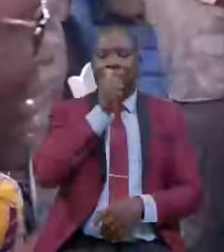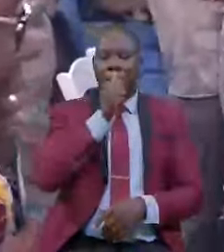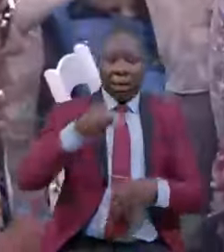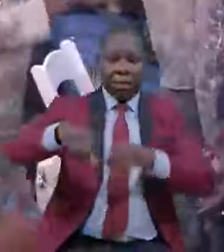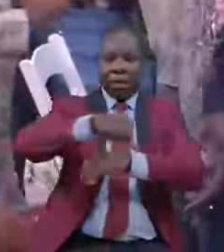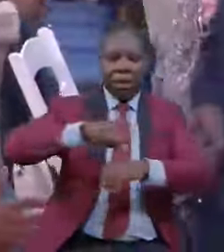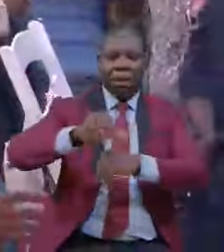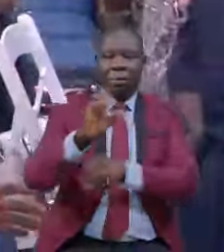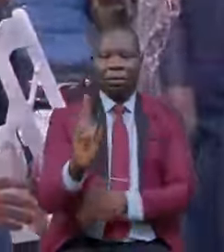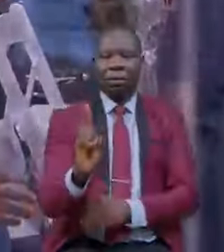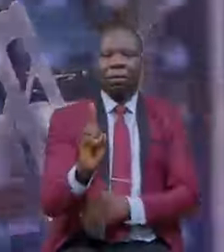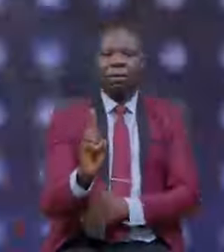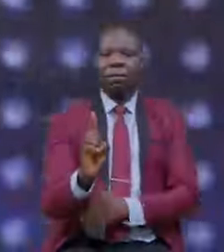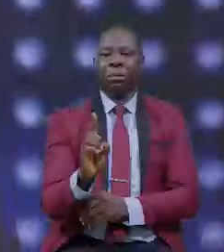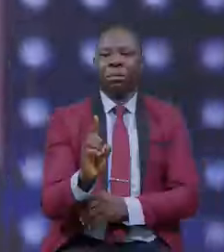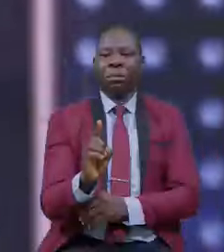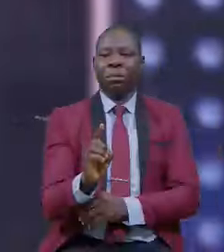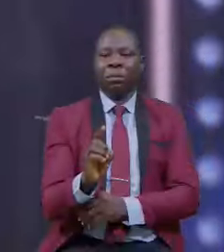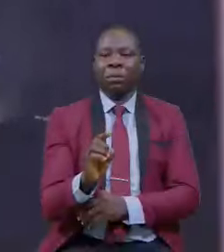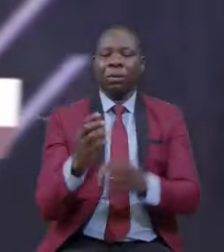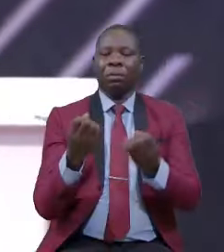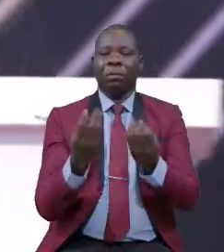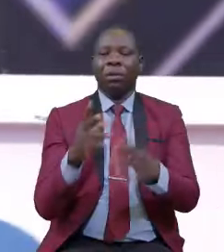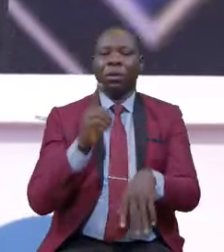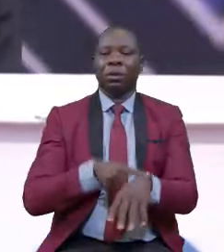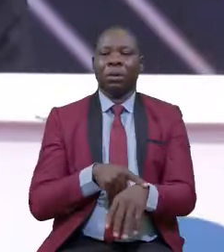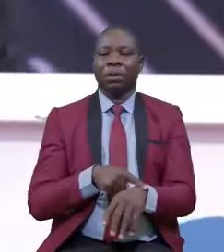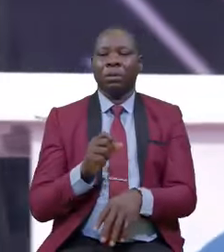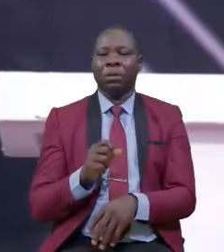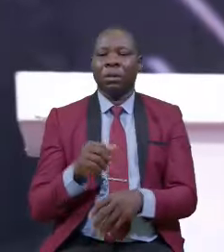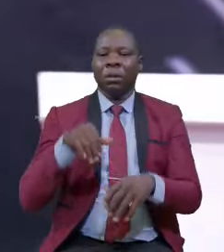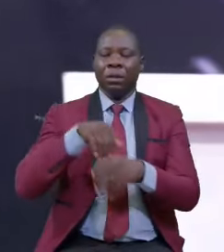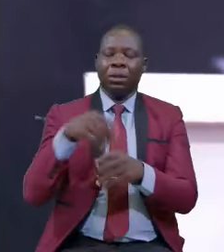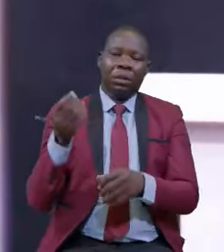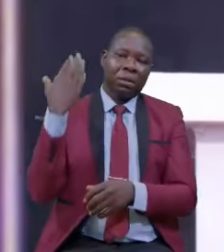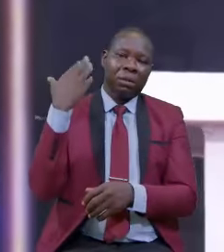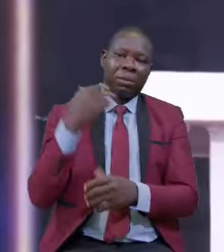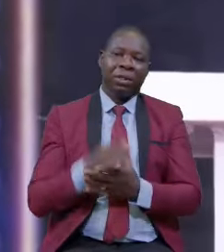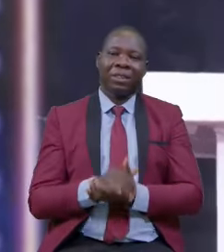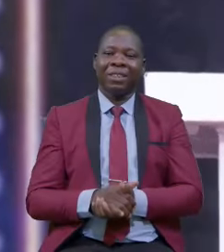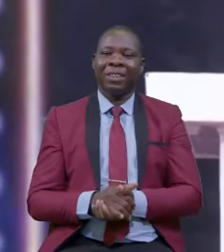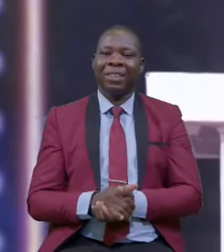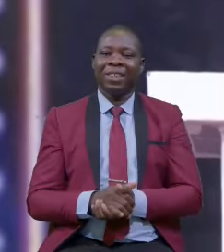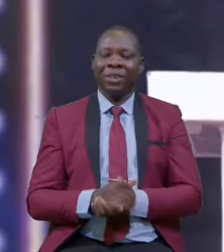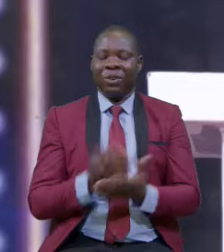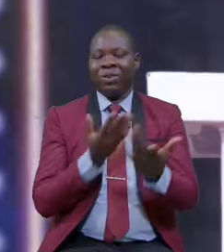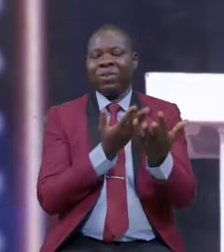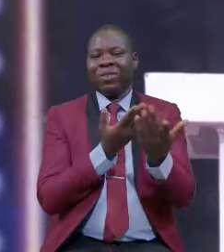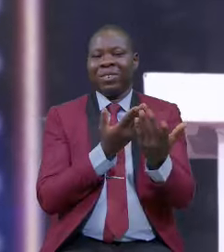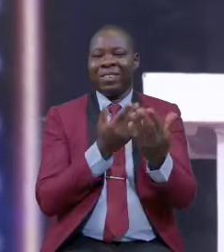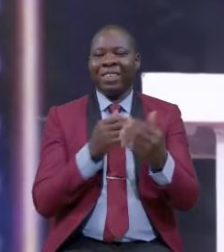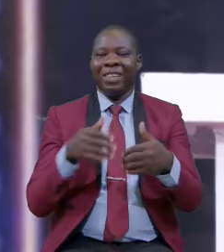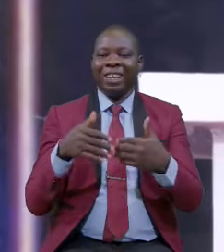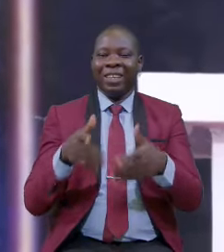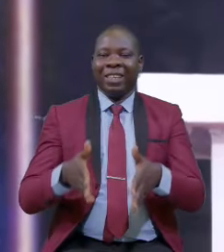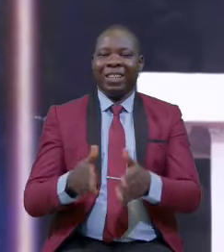You know, any time in the past, hold on, hold on. Let me talk to you